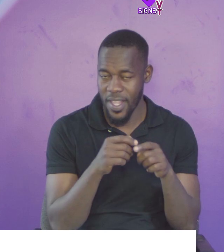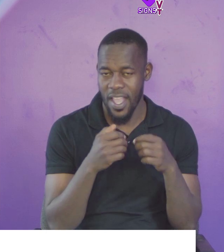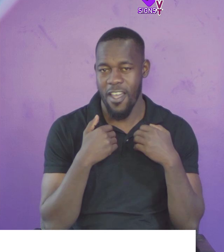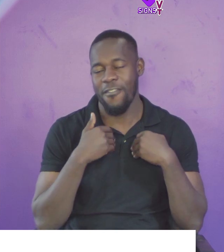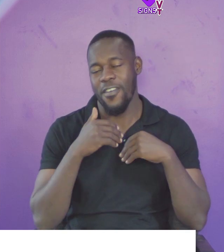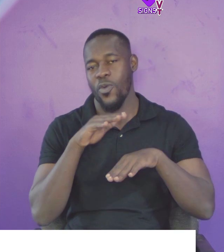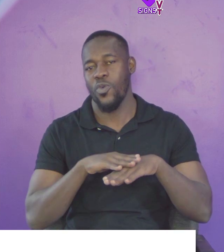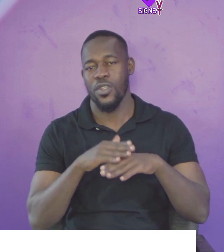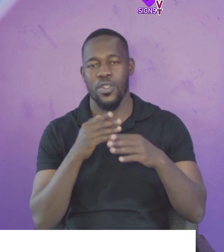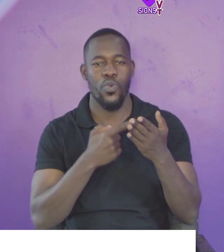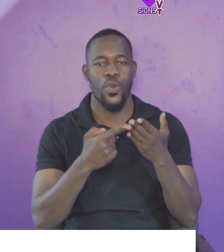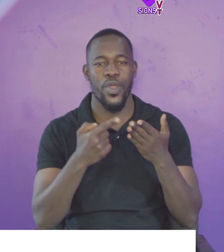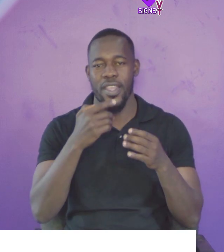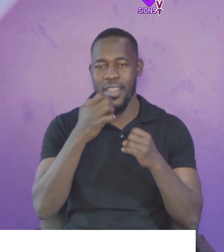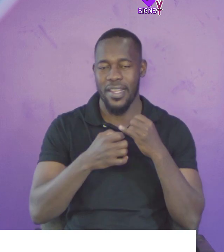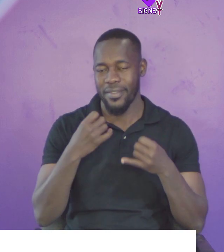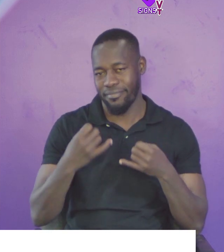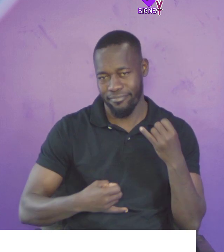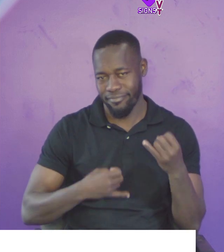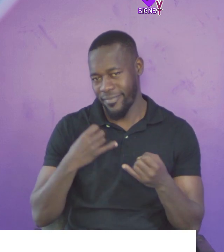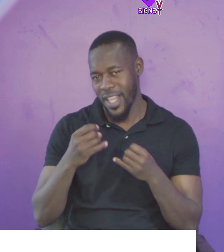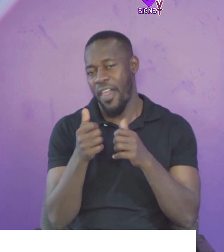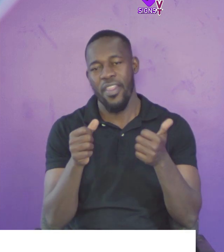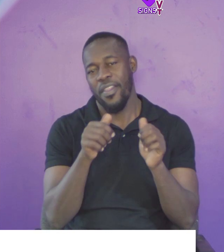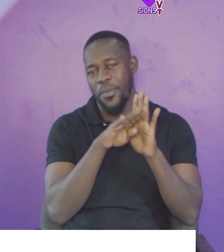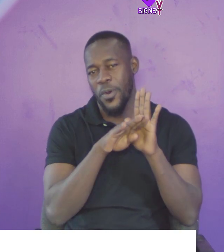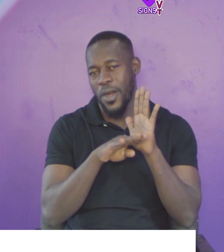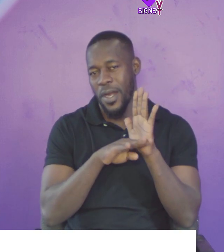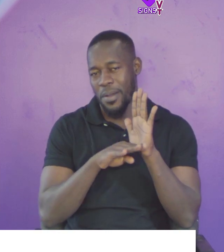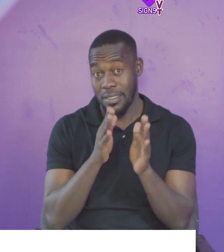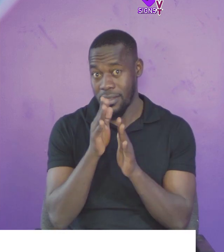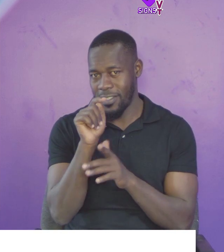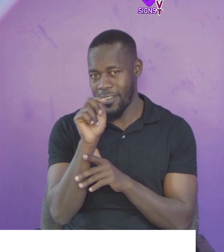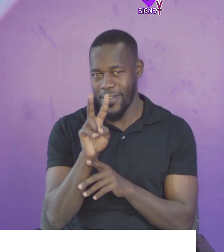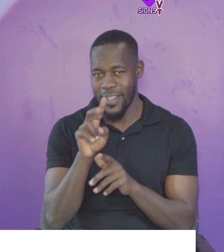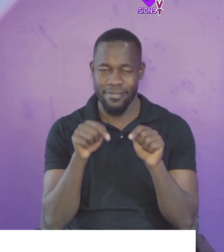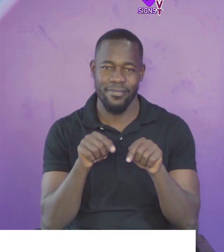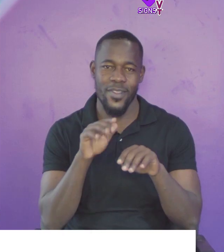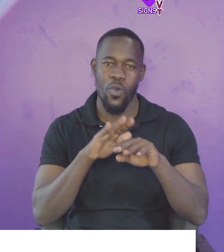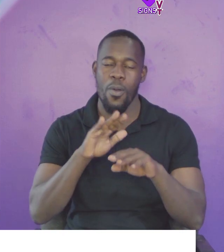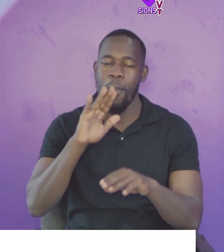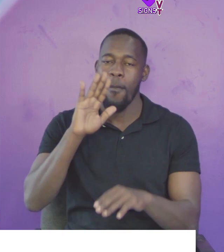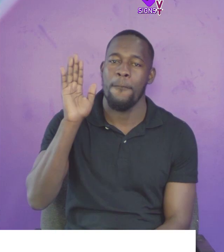and enjoy the rest of your viewing right here on Science TV. Goodbye.